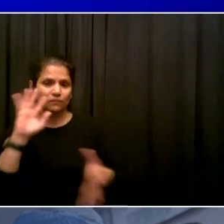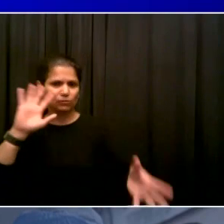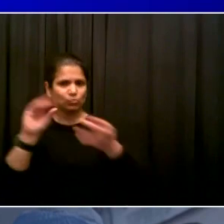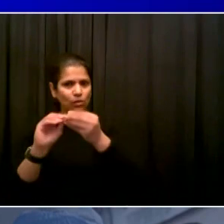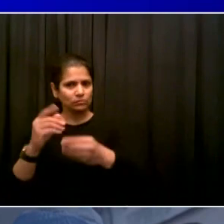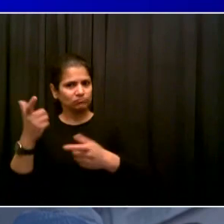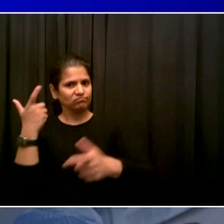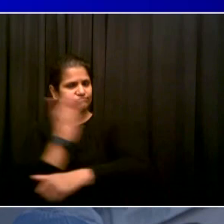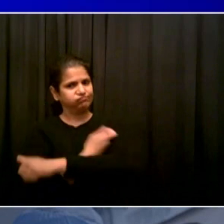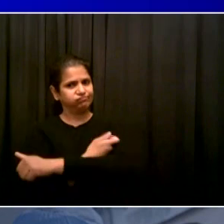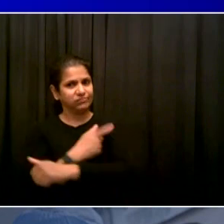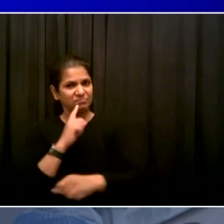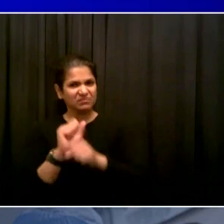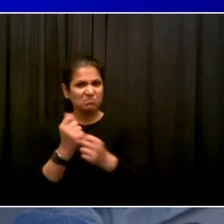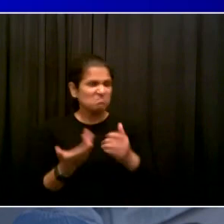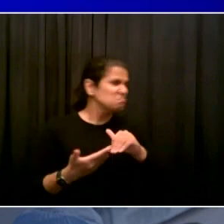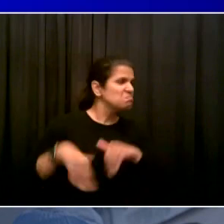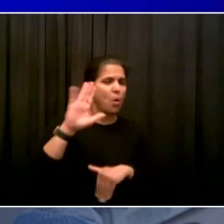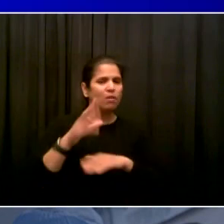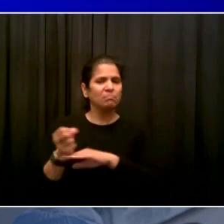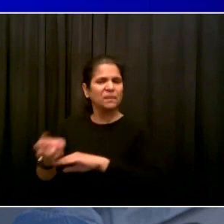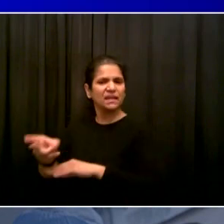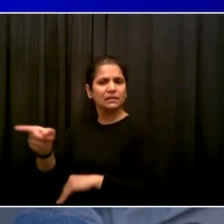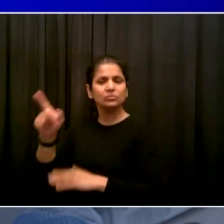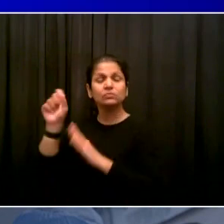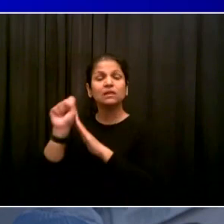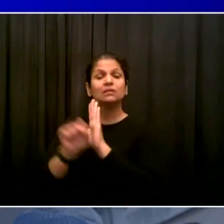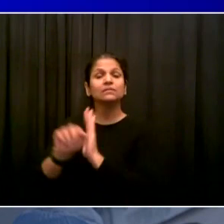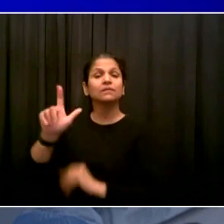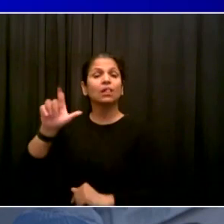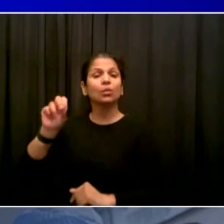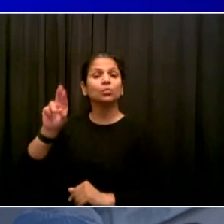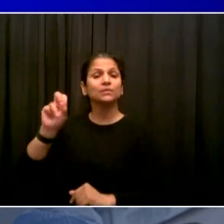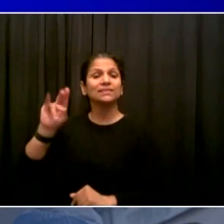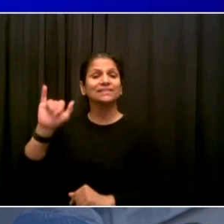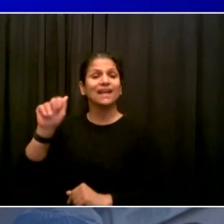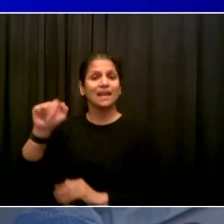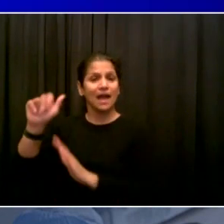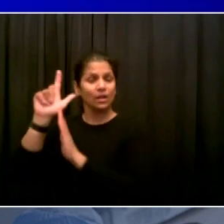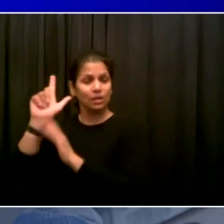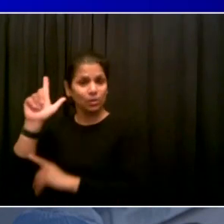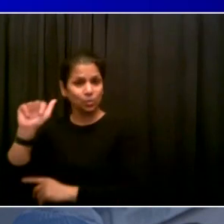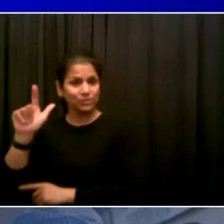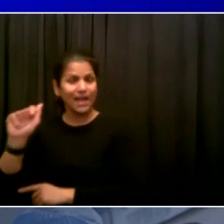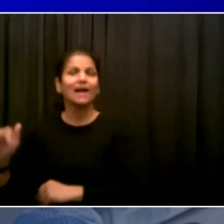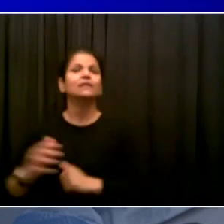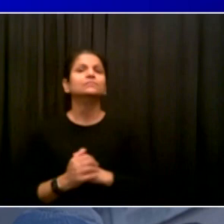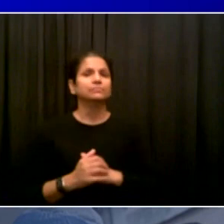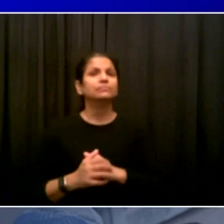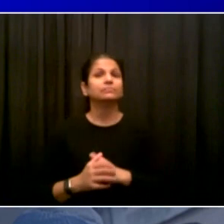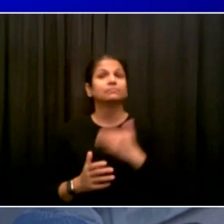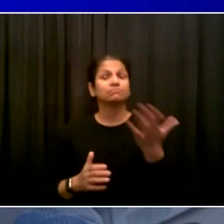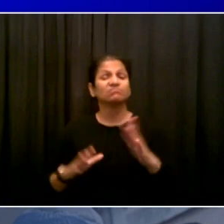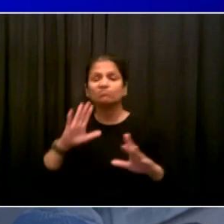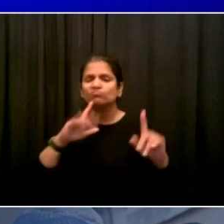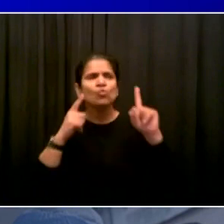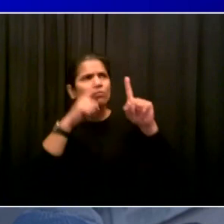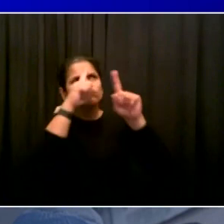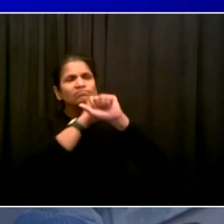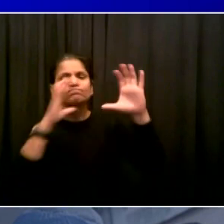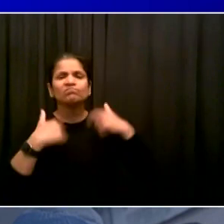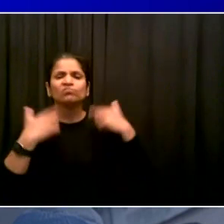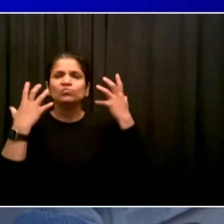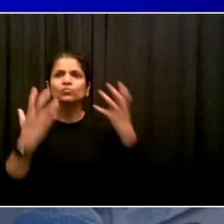I love seeing this progress. We're well on our way to the goal, 5 million fully vaccinated adults in New York